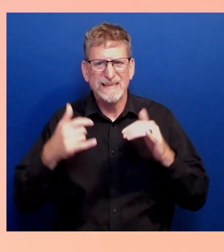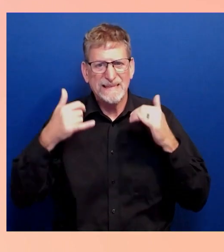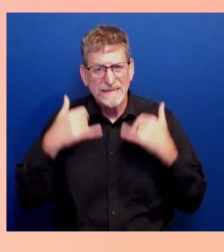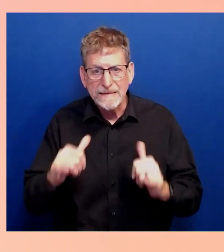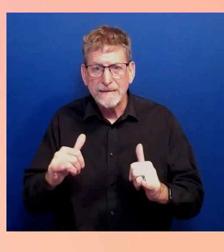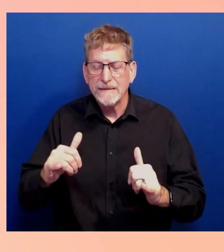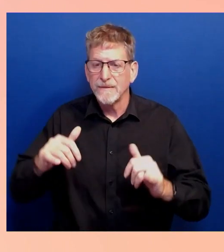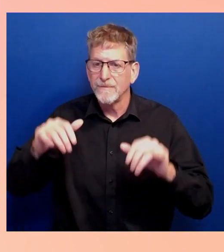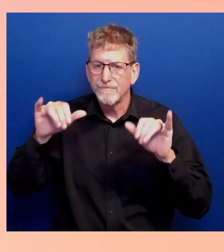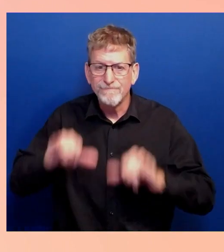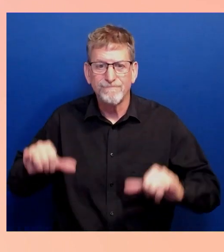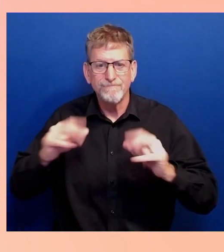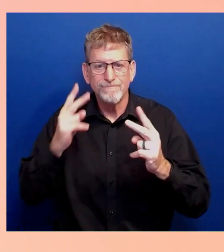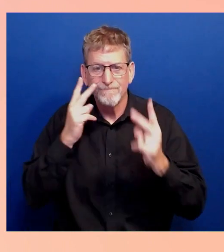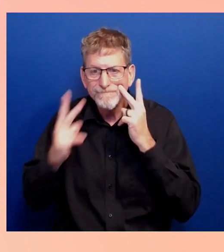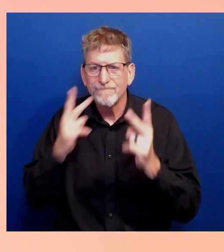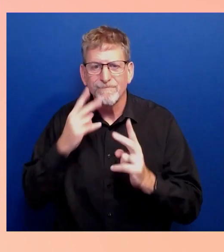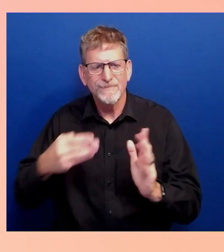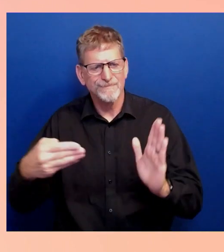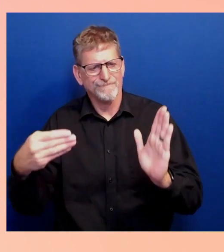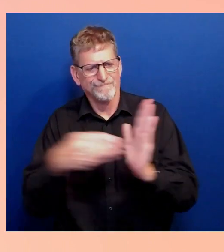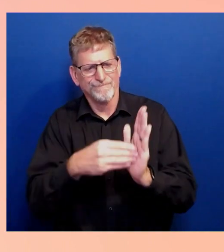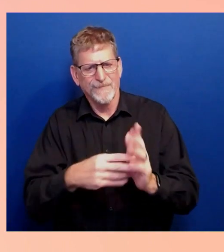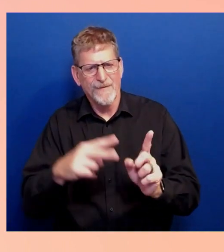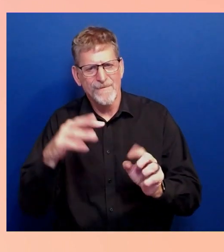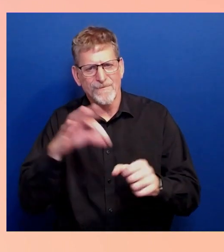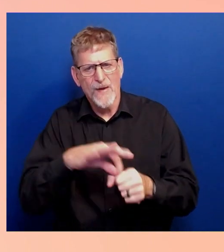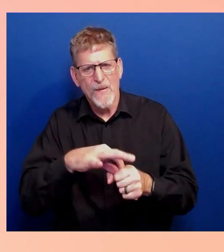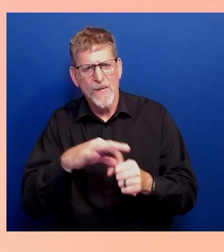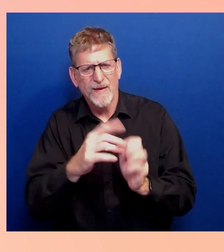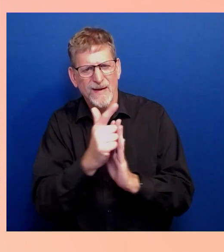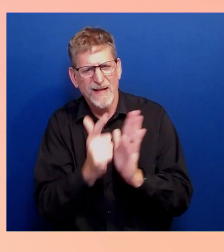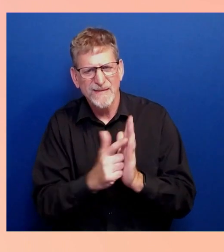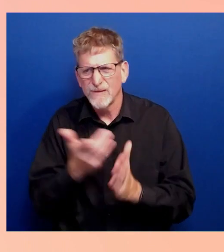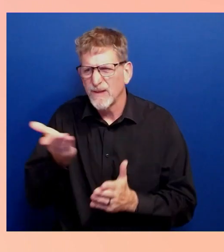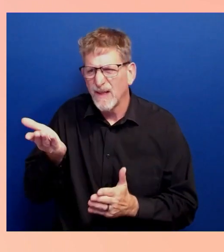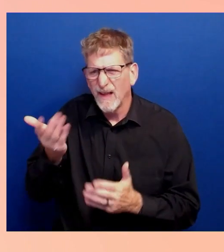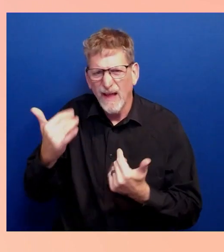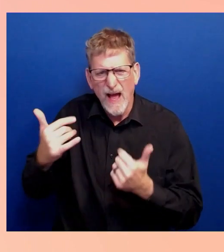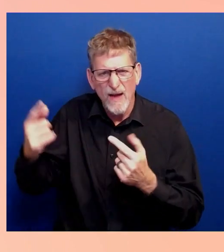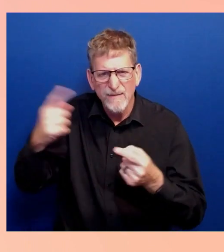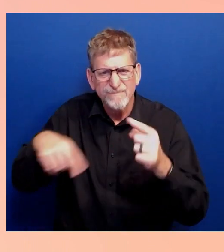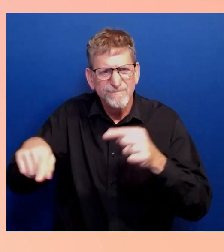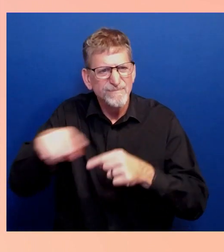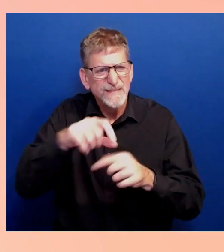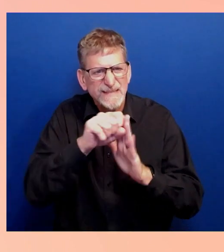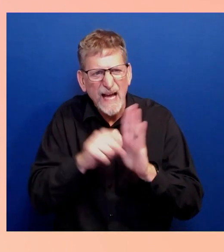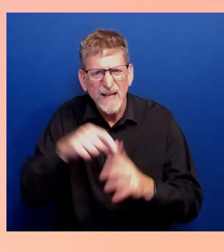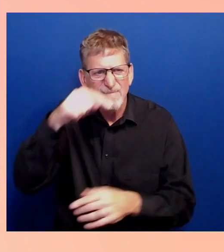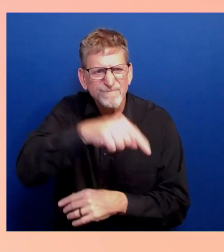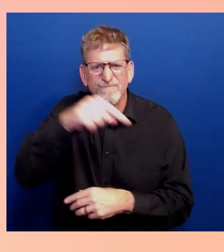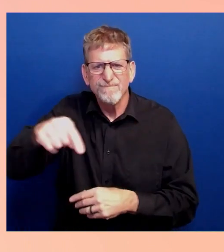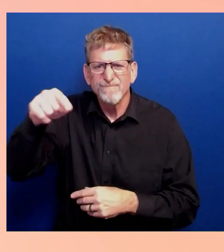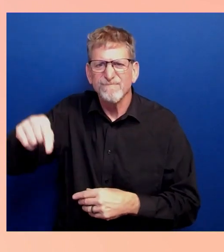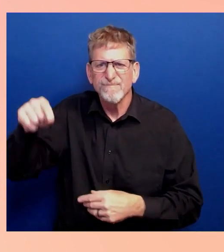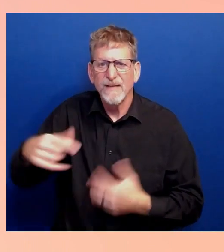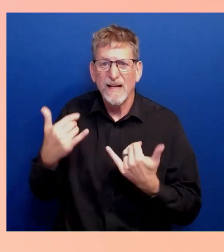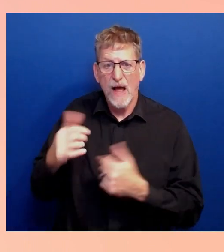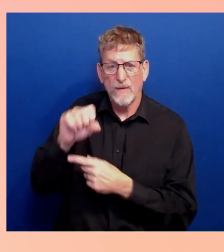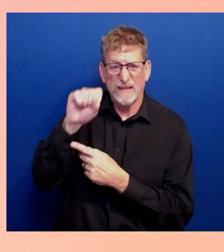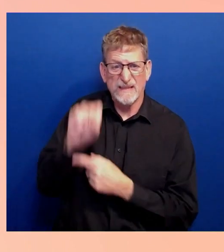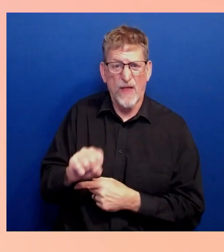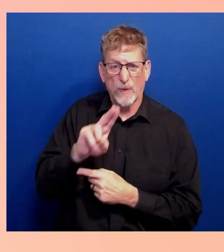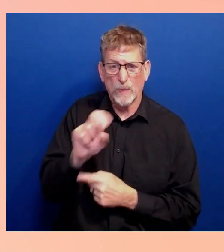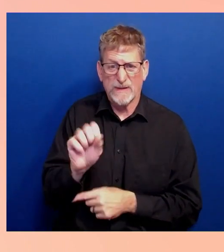anti-voting legislation coming through state legislatures across the country, but particularly here in the South. We've got a bill right now in Georgia